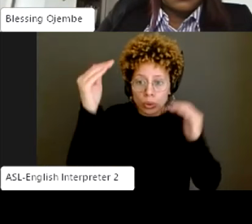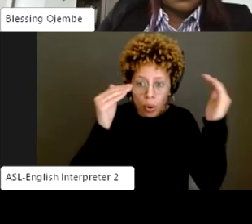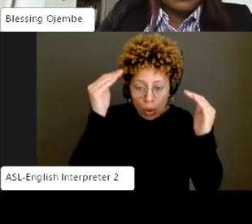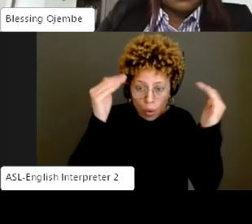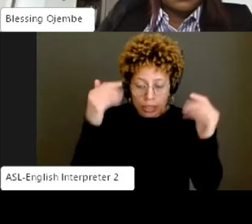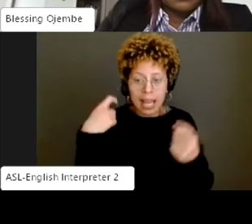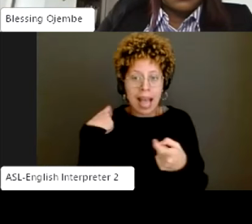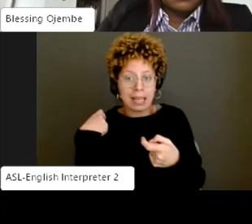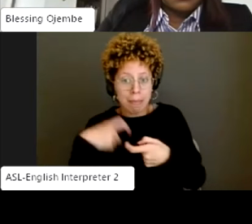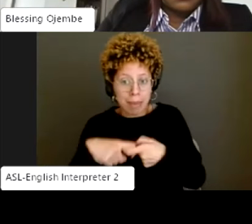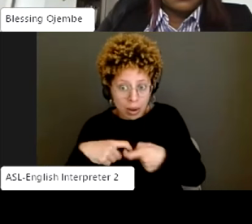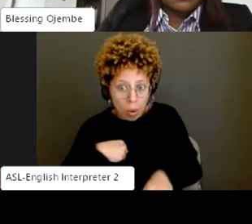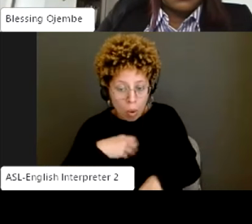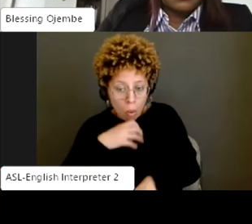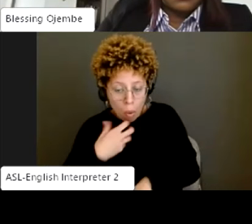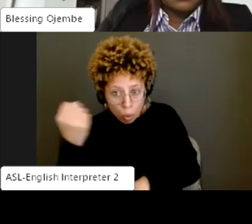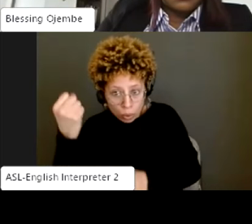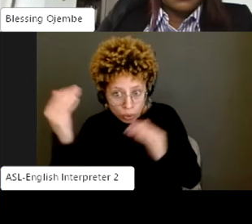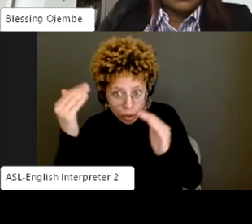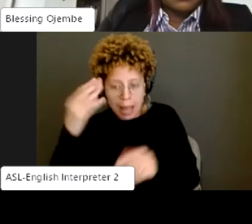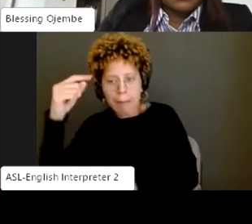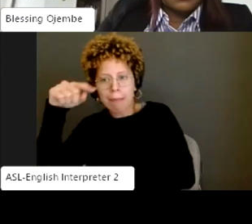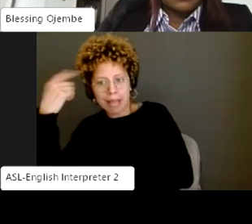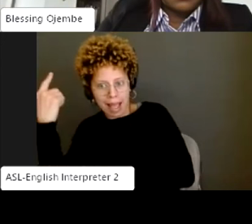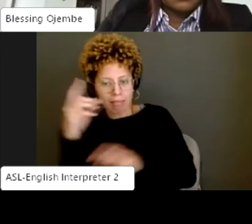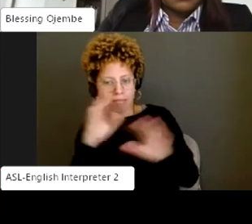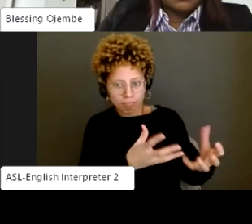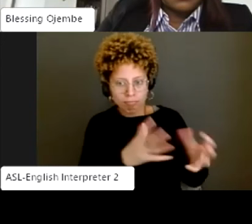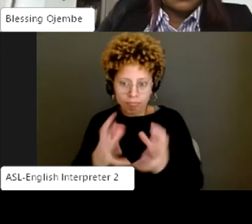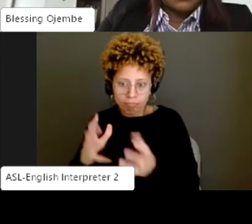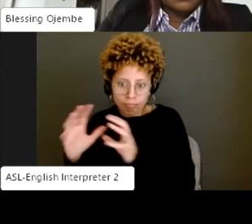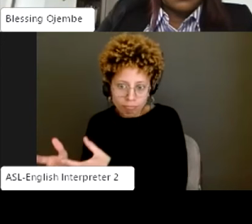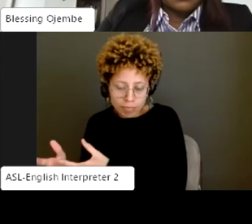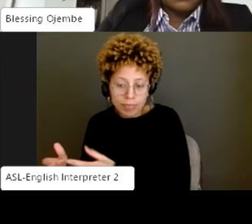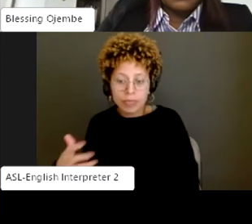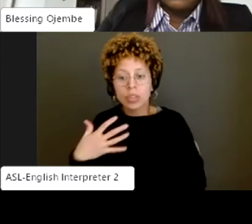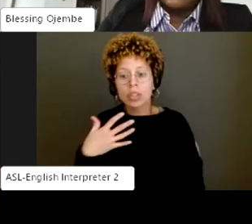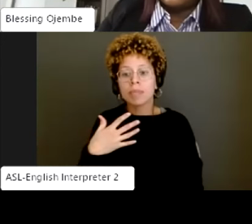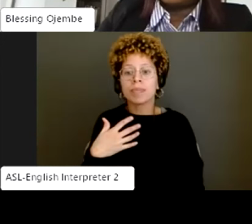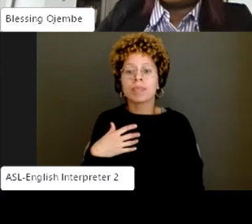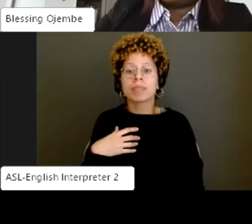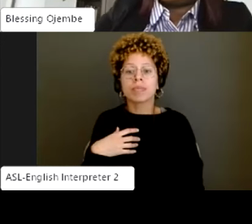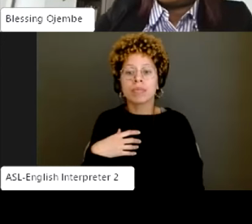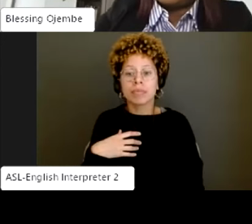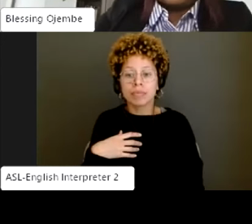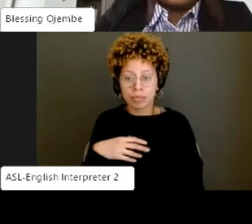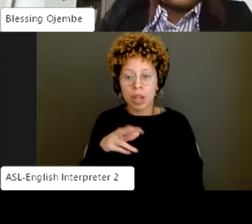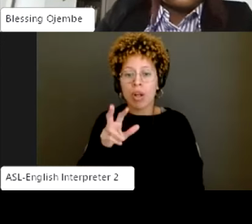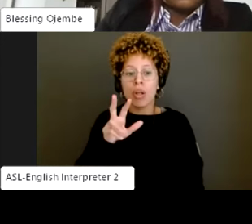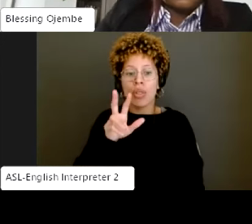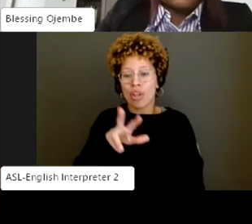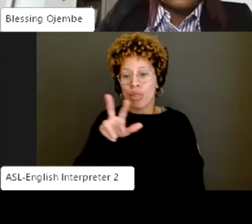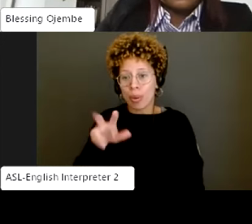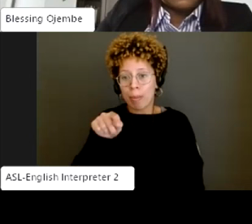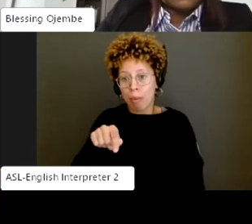Hispanic older adults, and Black older adults. They reported that older adults has close to